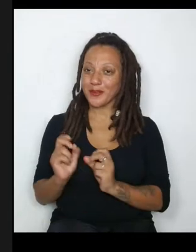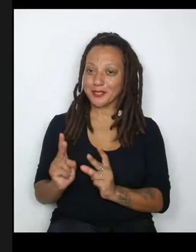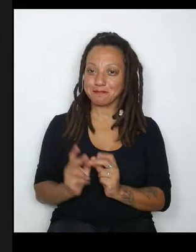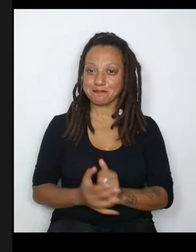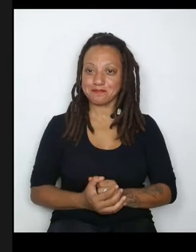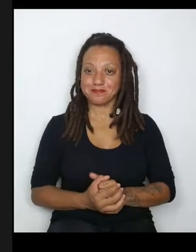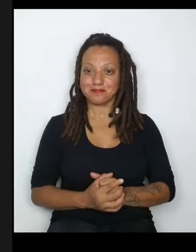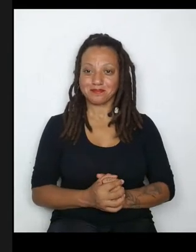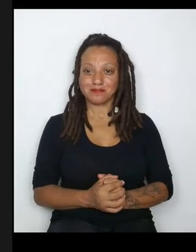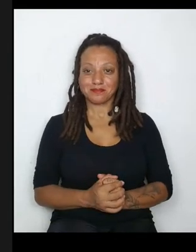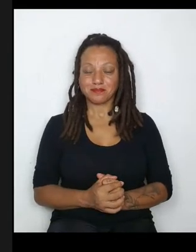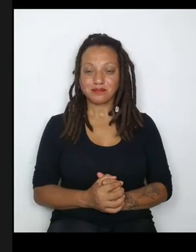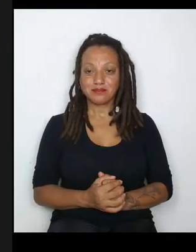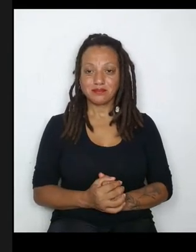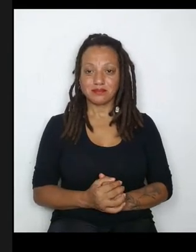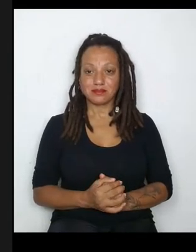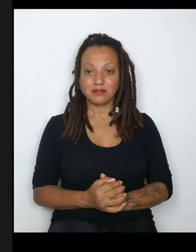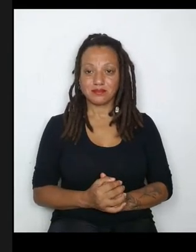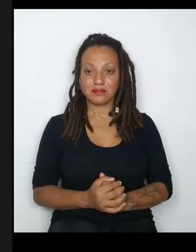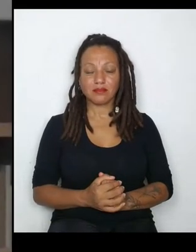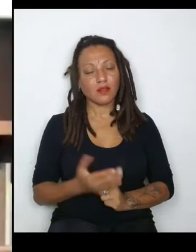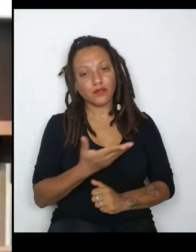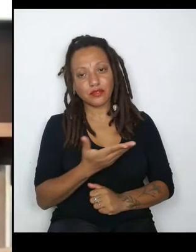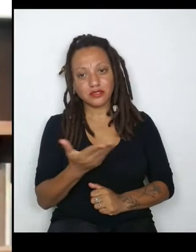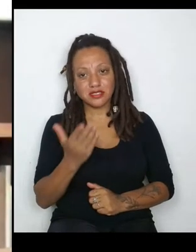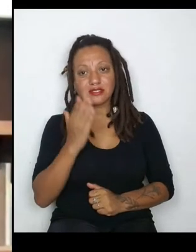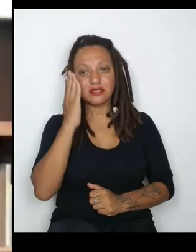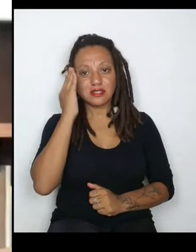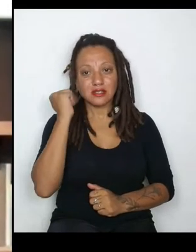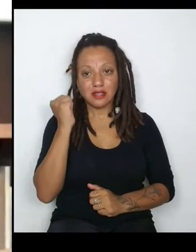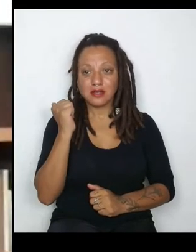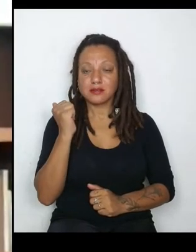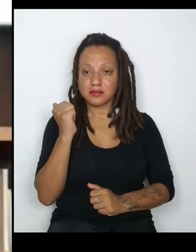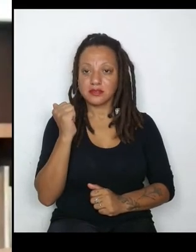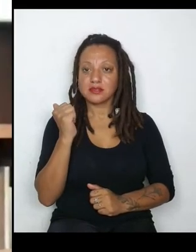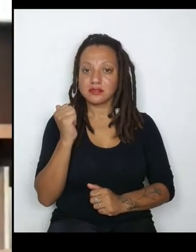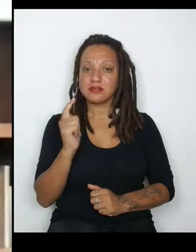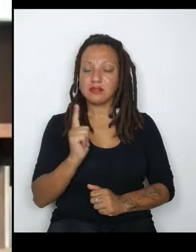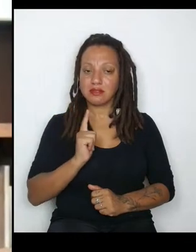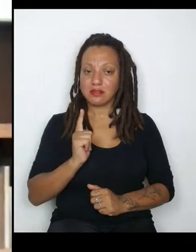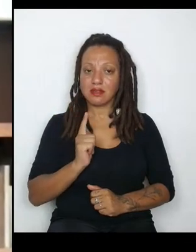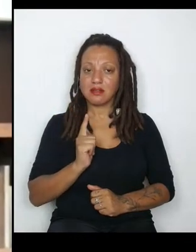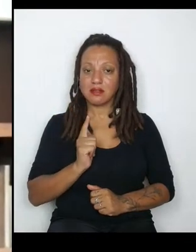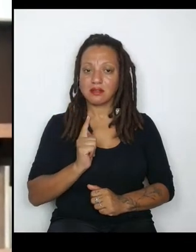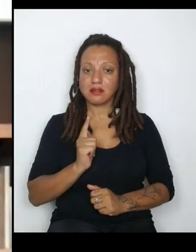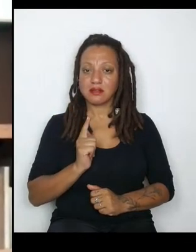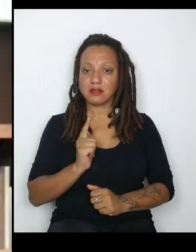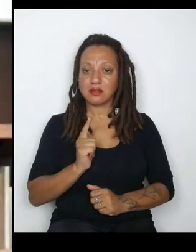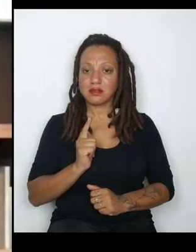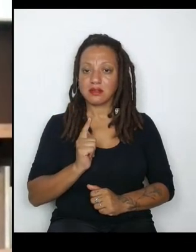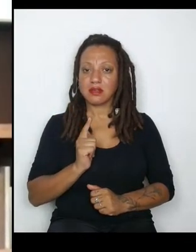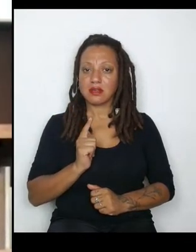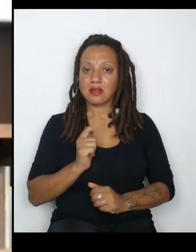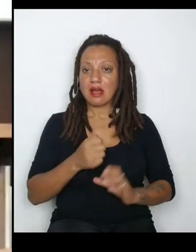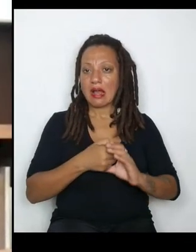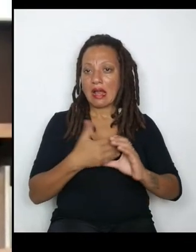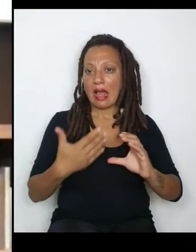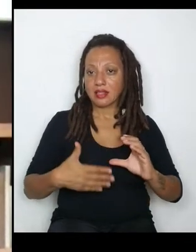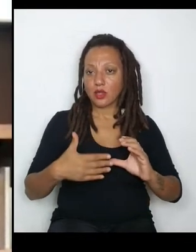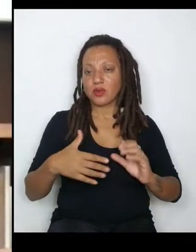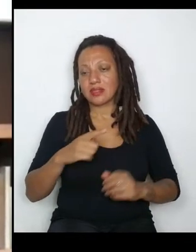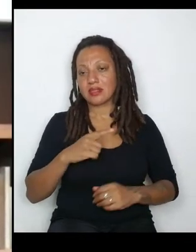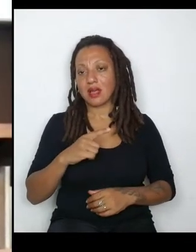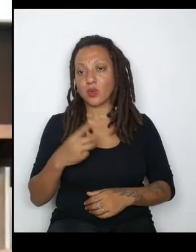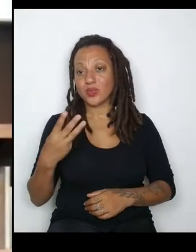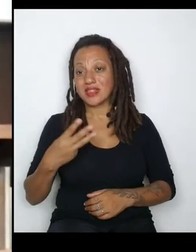know there are categories of so-called third sex uh or transgender identities